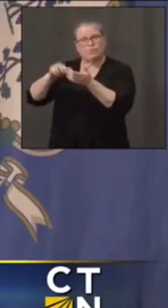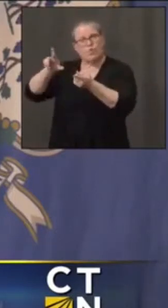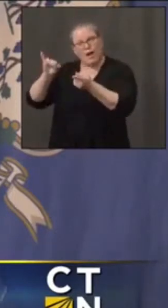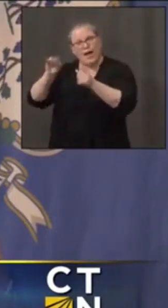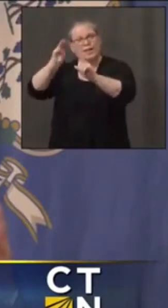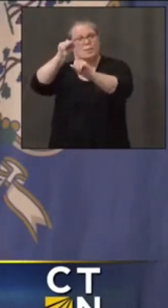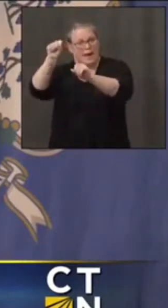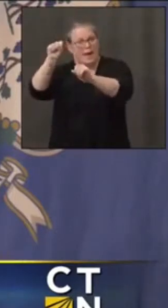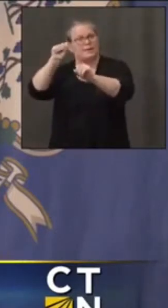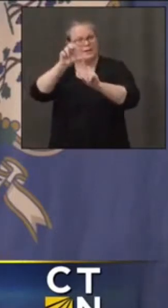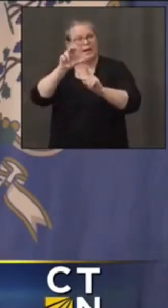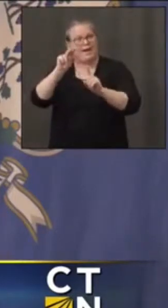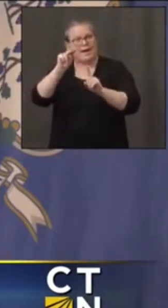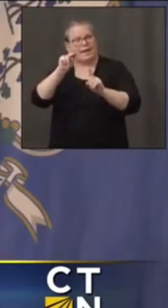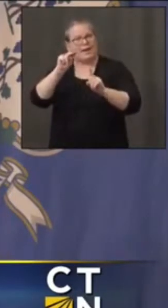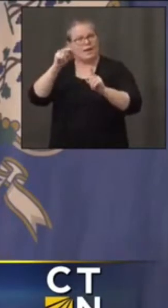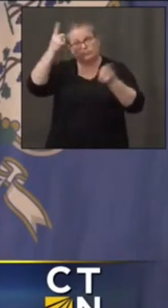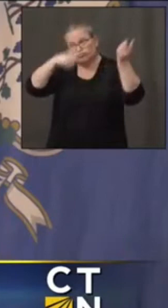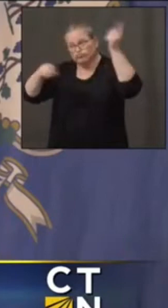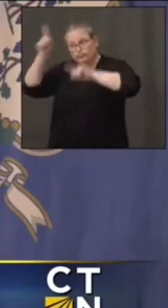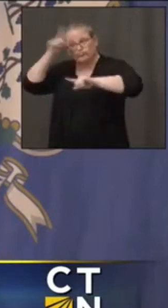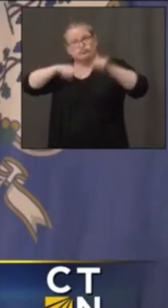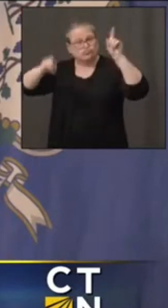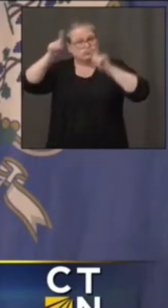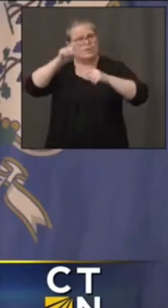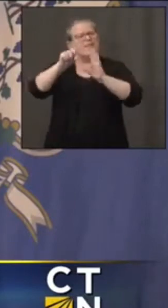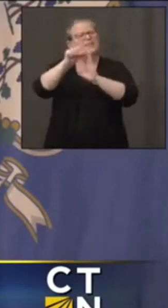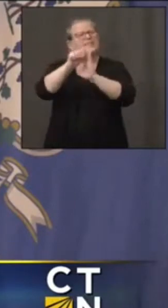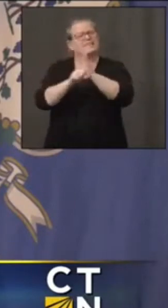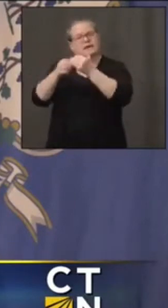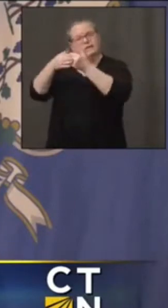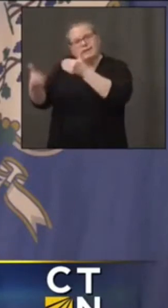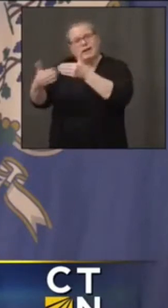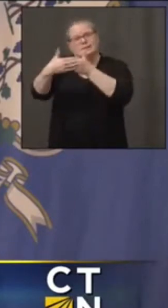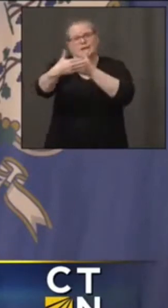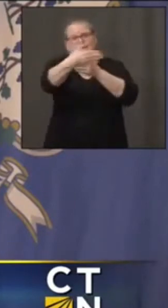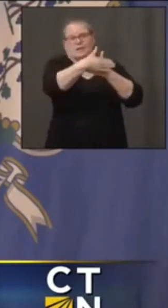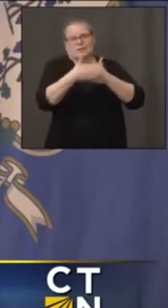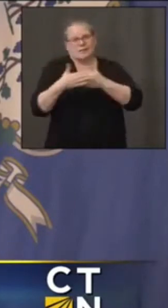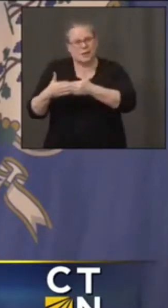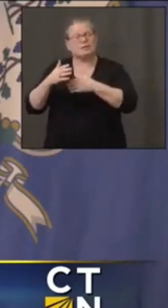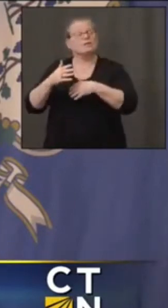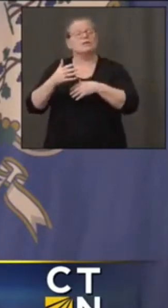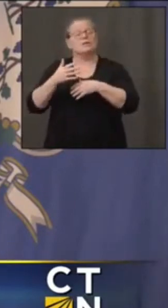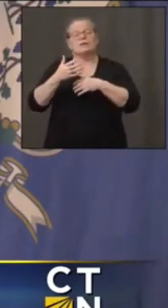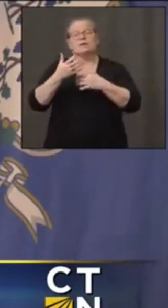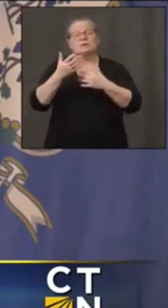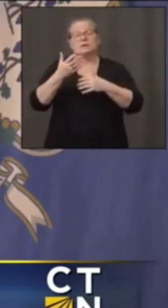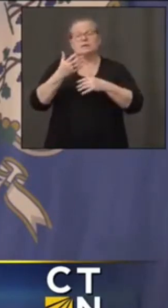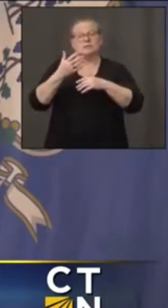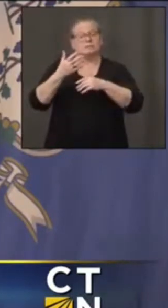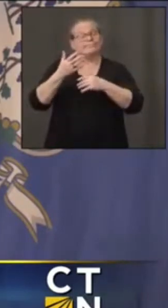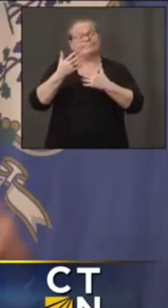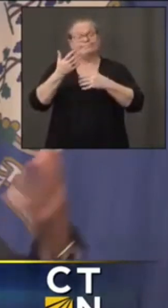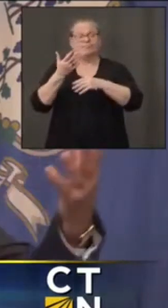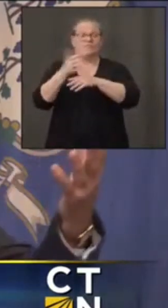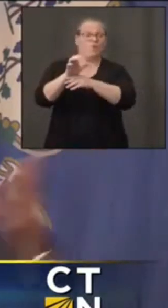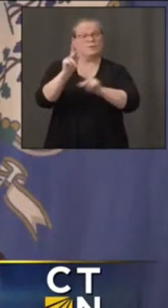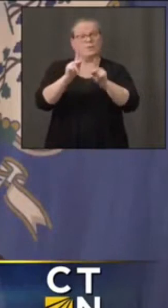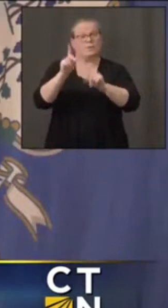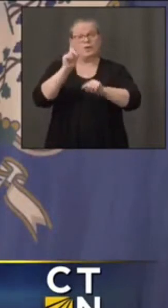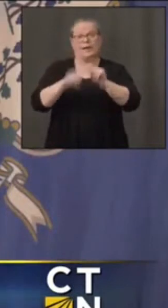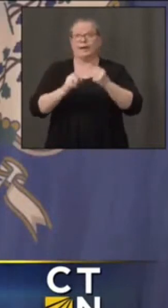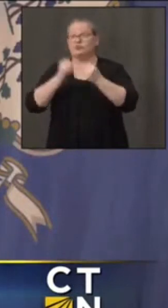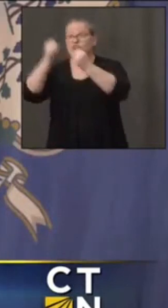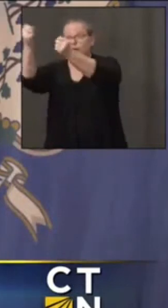and Connecticut, sort of our contiguous states. It's not really enforceable to be able to stop people from driving back and forth. But when it comes to people